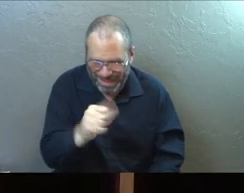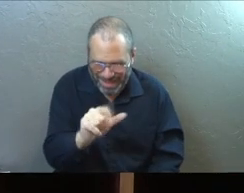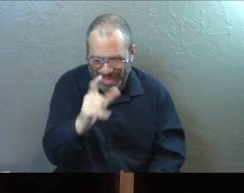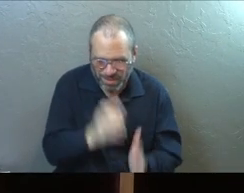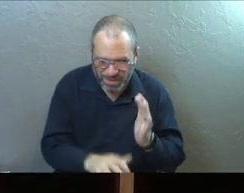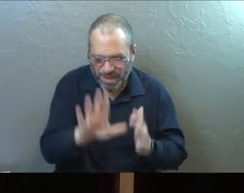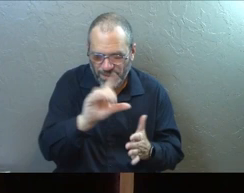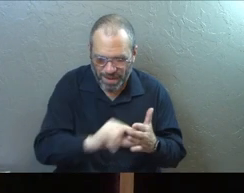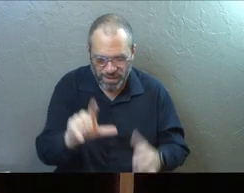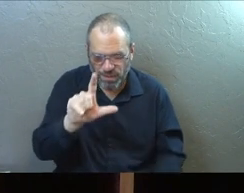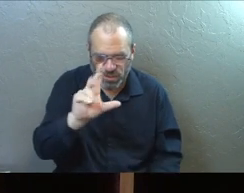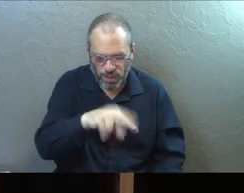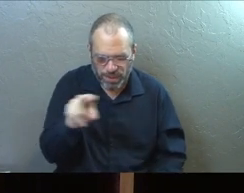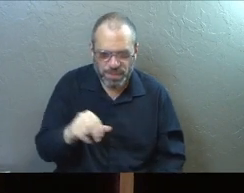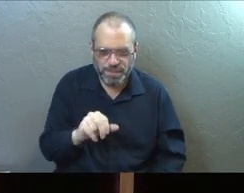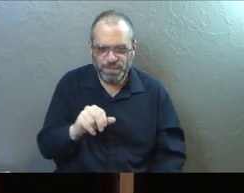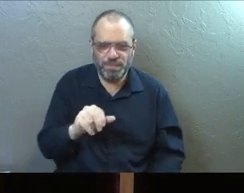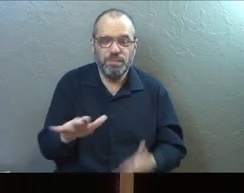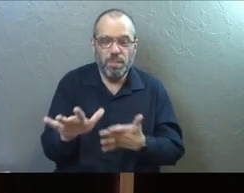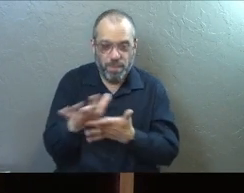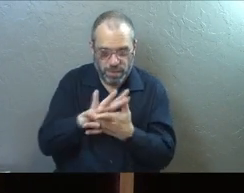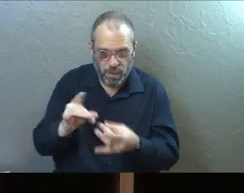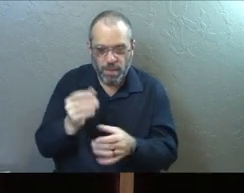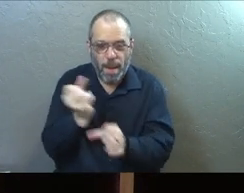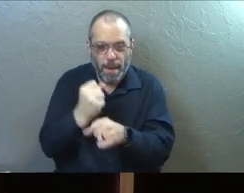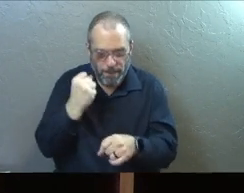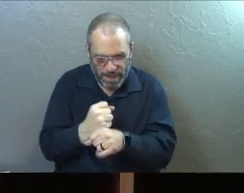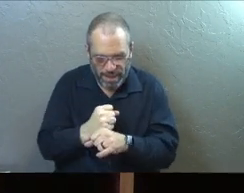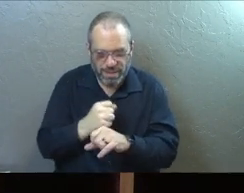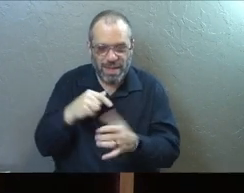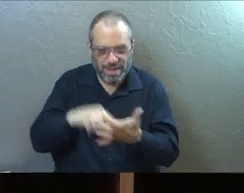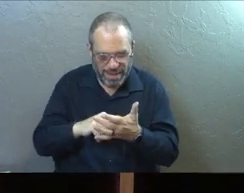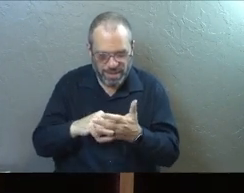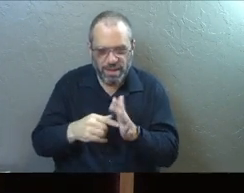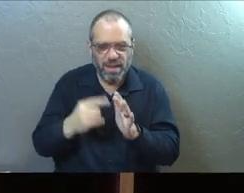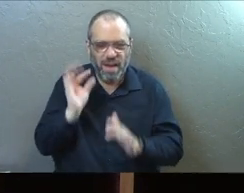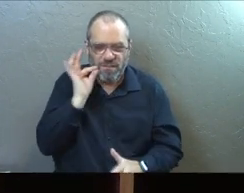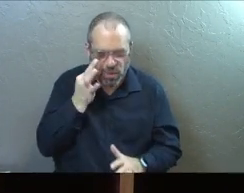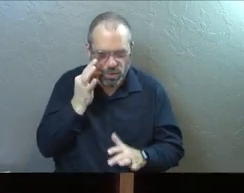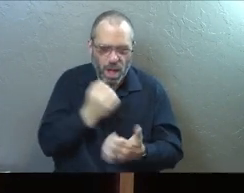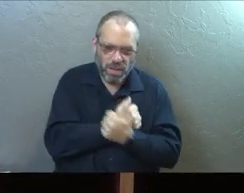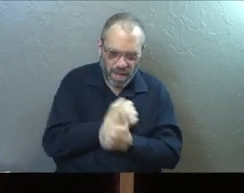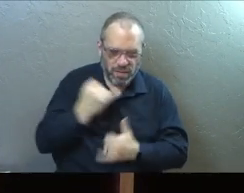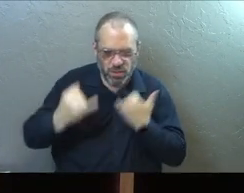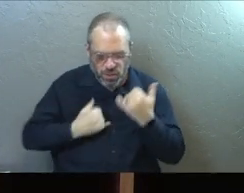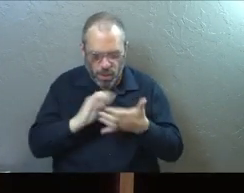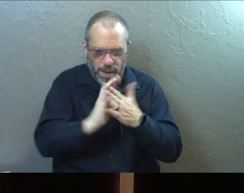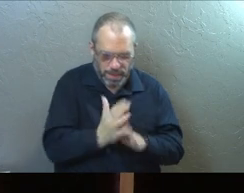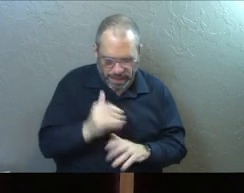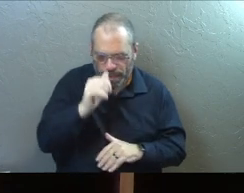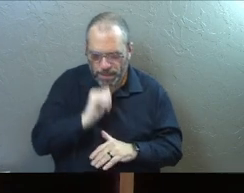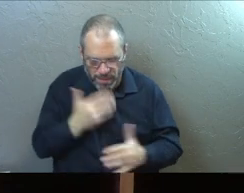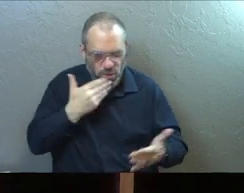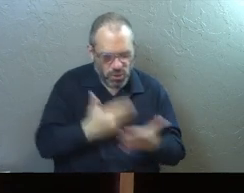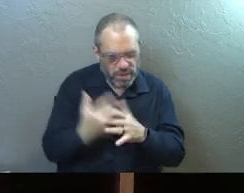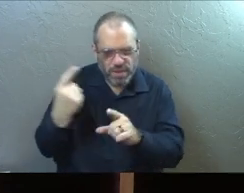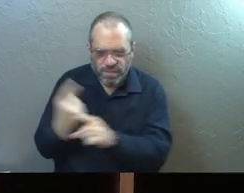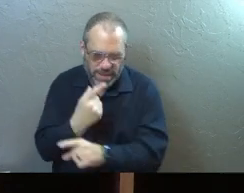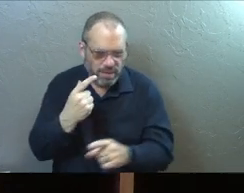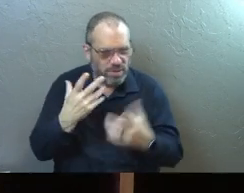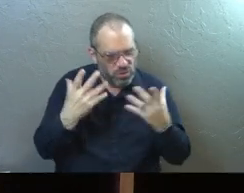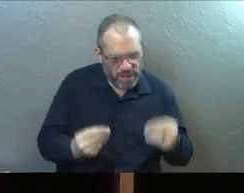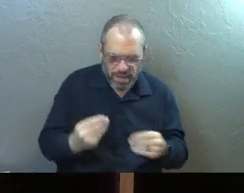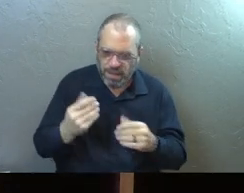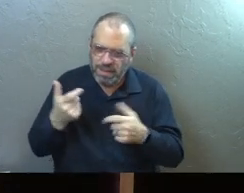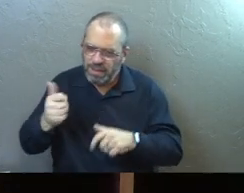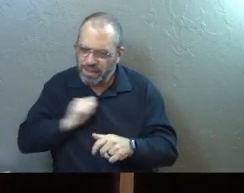Galatians 5:22. But the Holy Spirit produces this kind of fruit in our lives: love, joy, peace, patience, kindness, goodness, faithfulness,